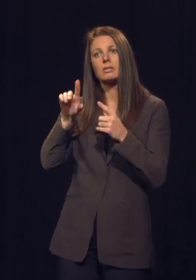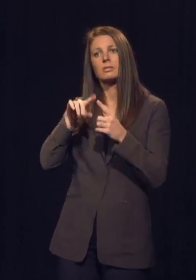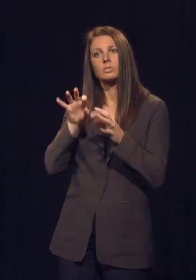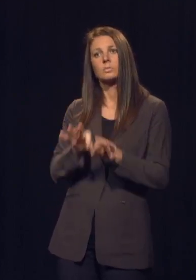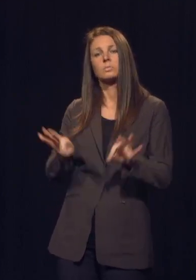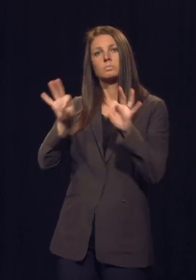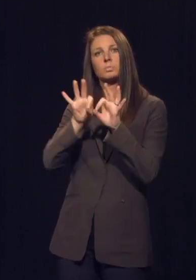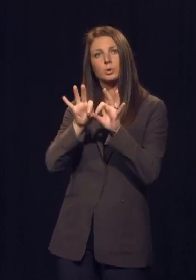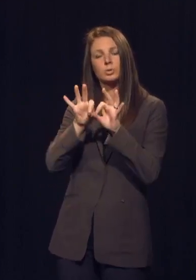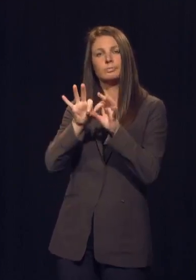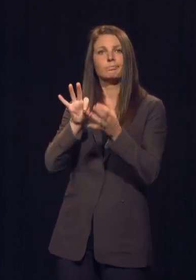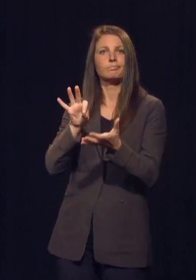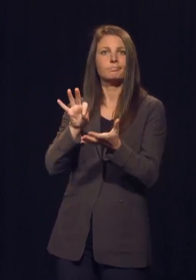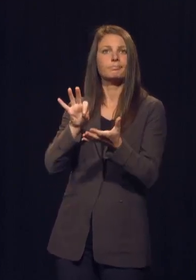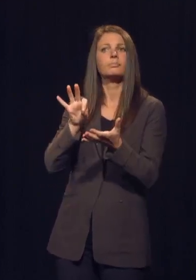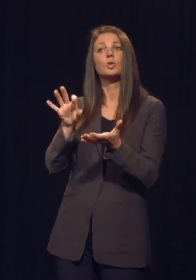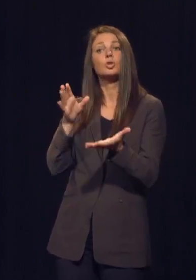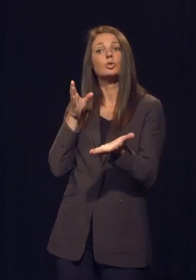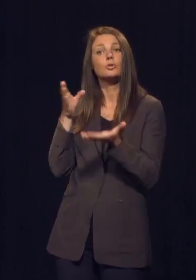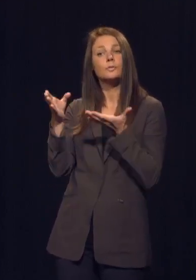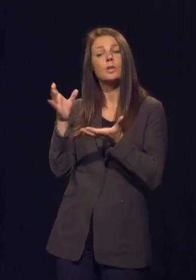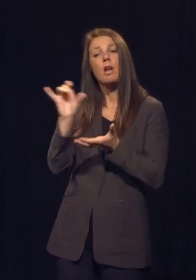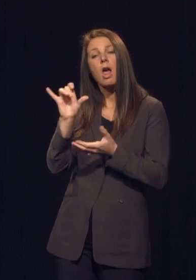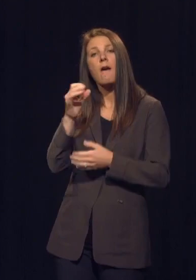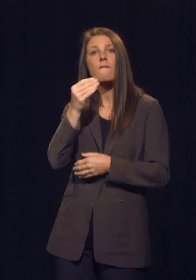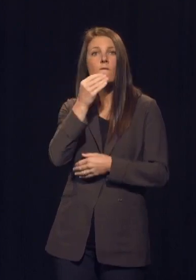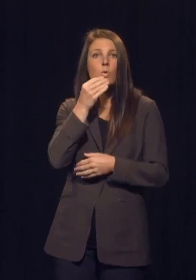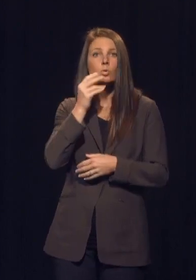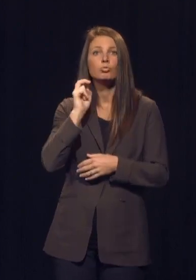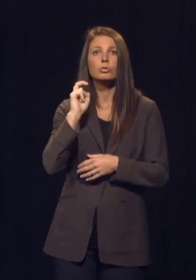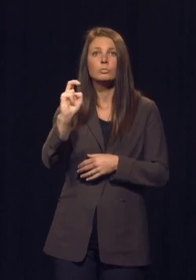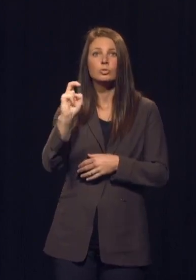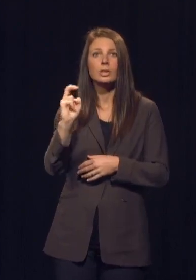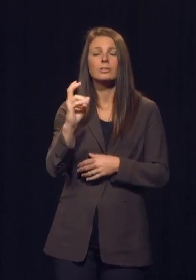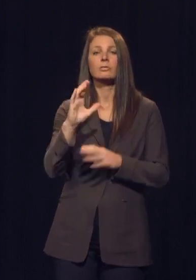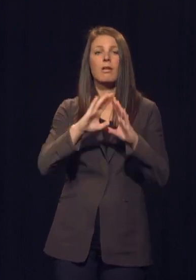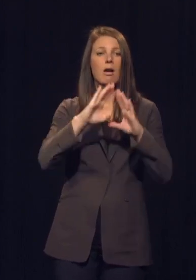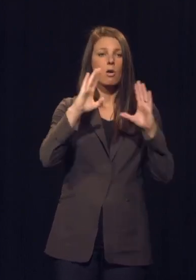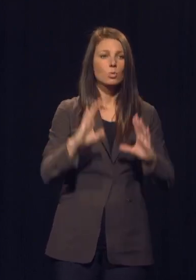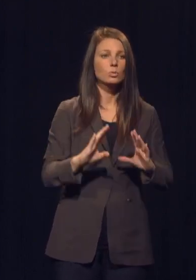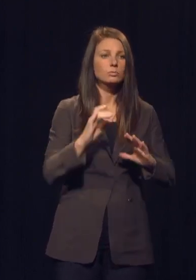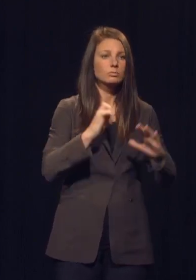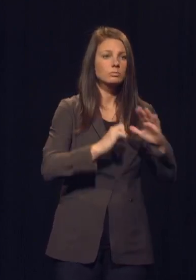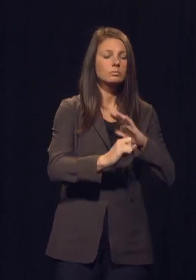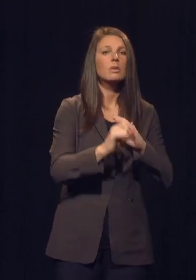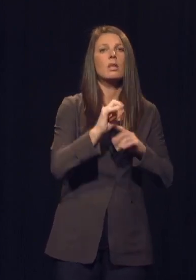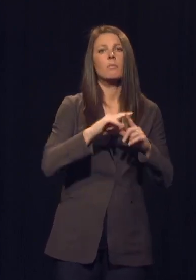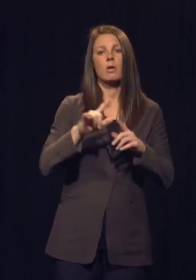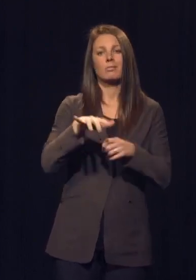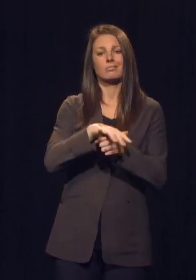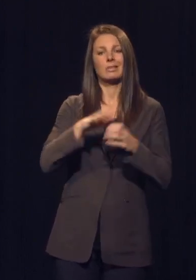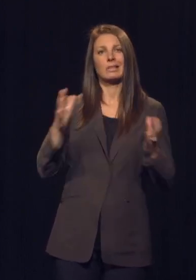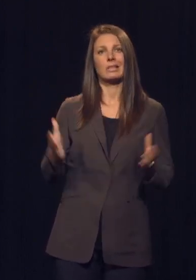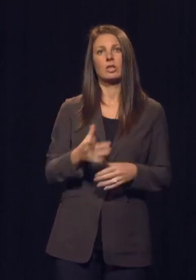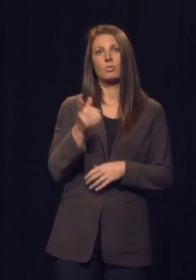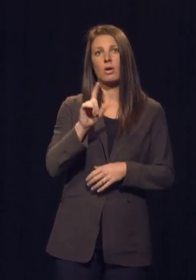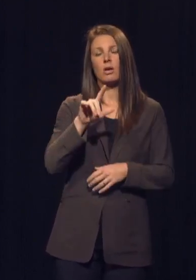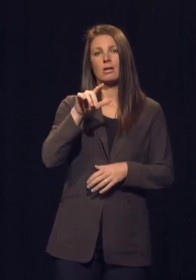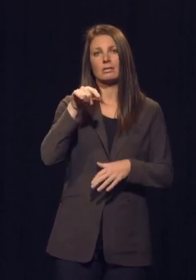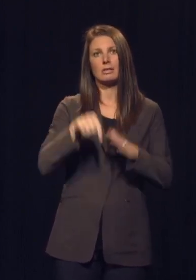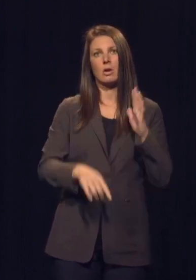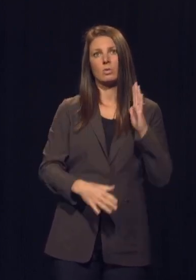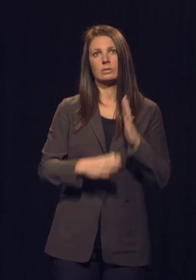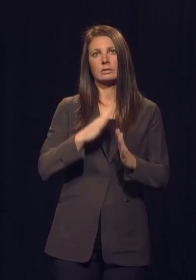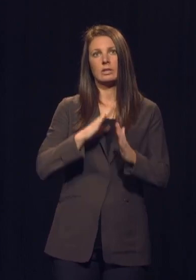essential services such as food, transportation, housing. We are located here in downtown Carlisle, and we